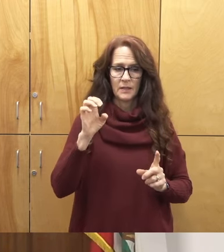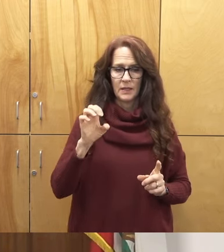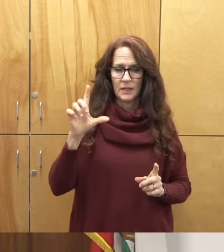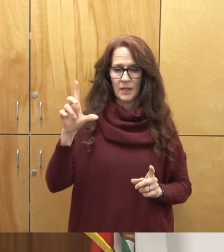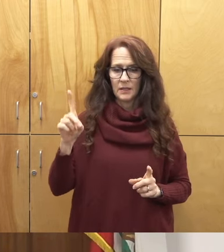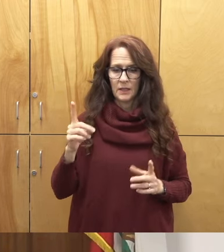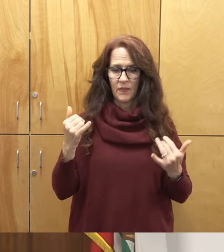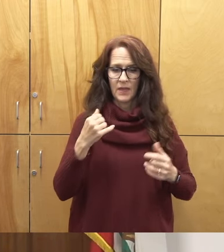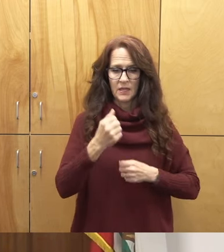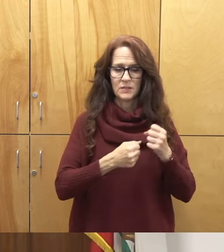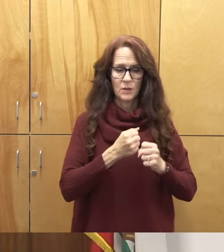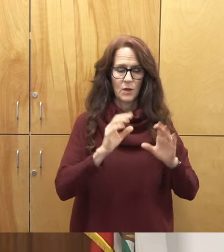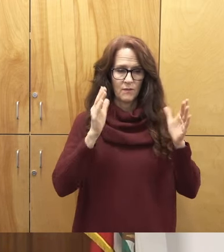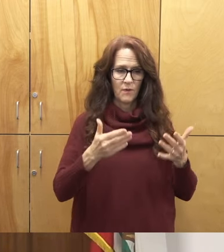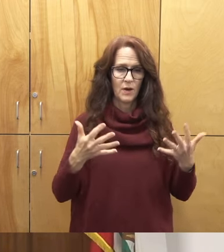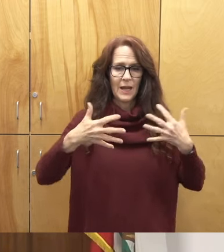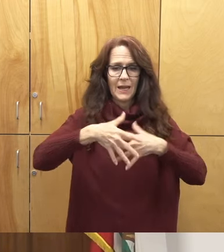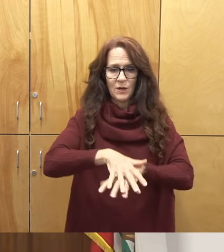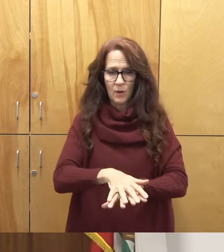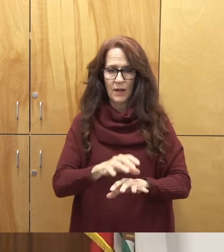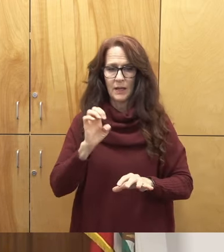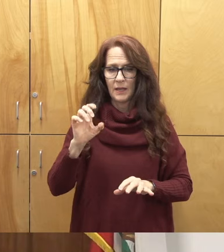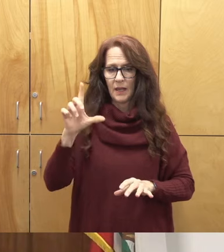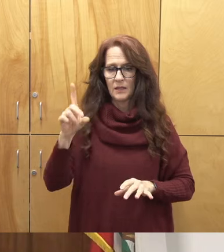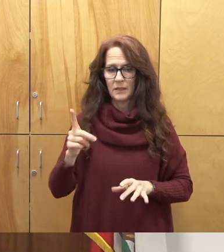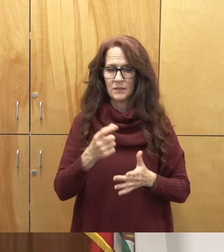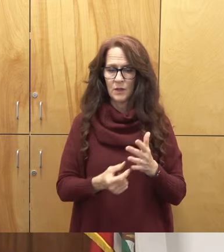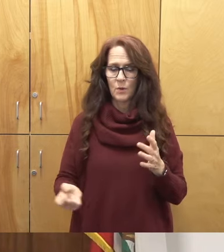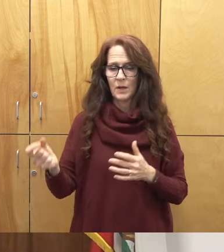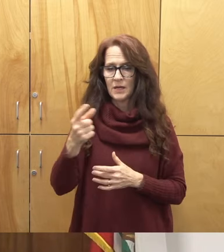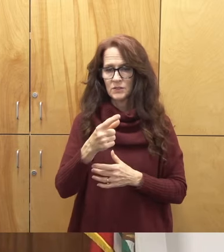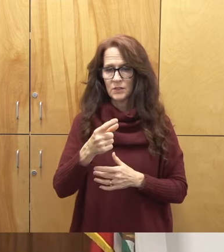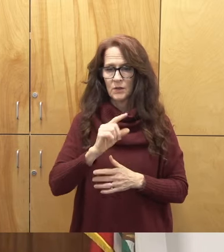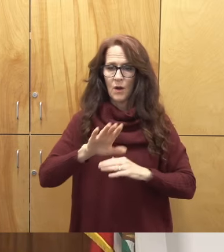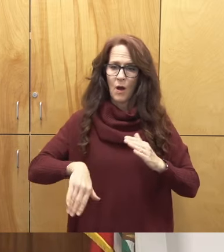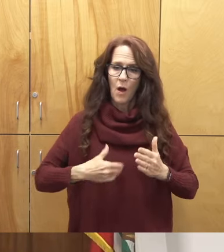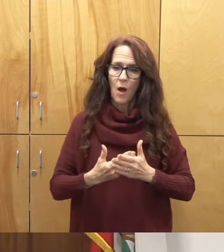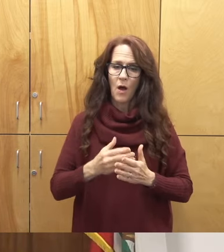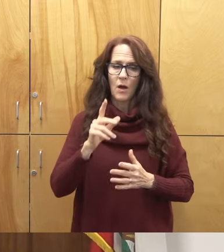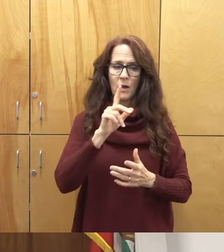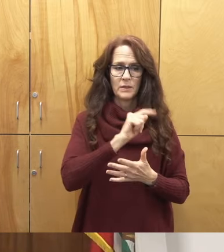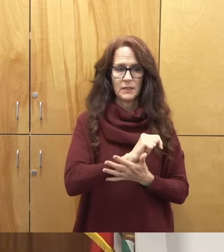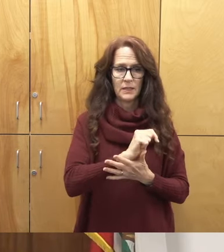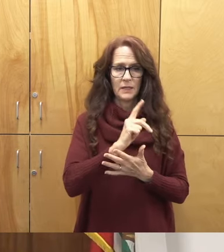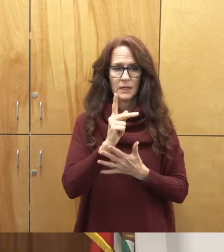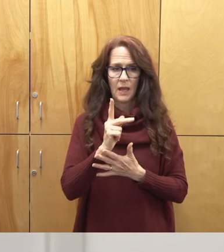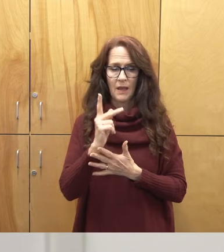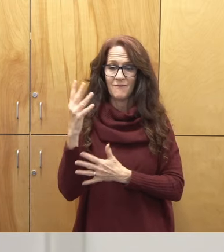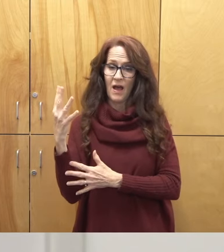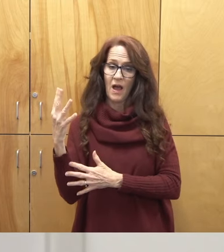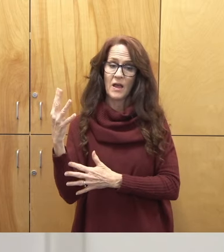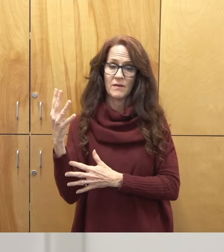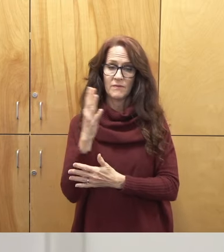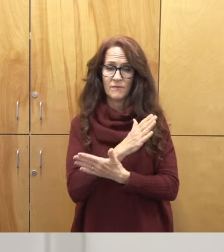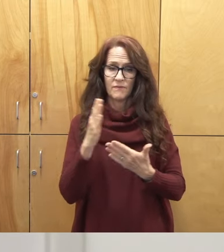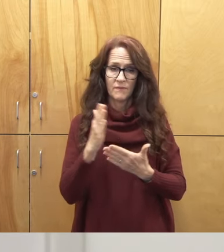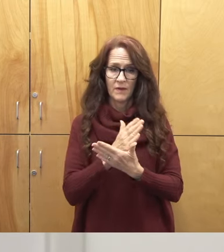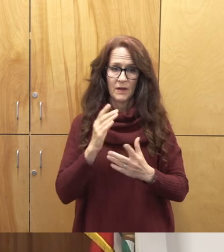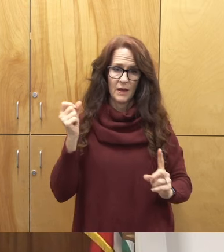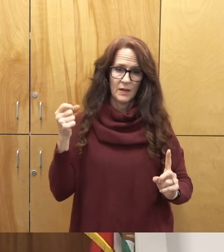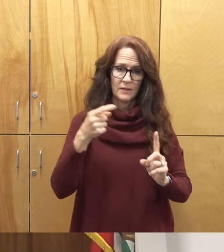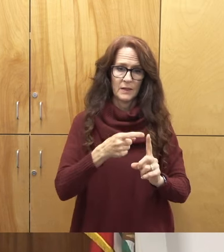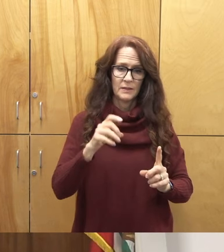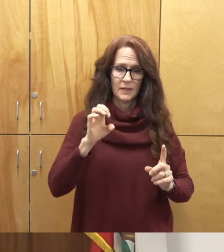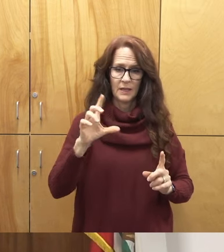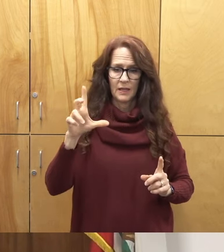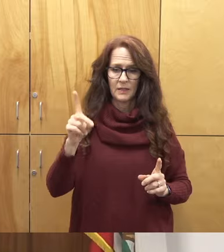year. This year we focused on integrated ELD. So next year there'll be all of our TK to 5 teachers will have a full day on designated ELD.